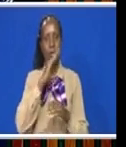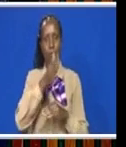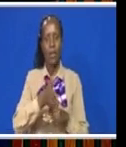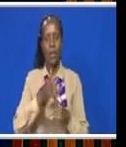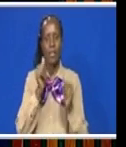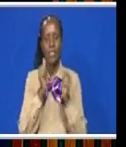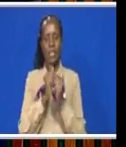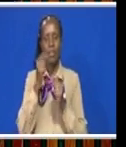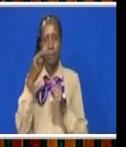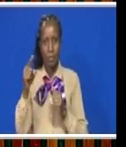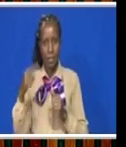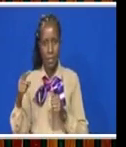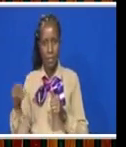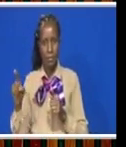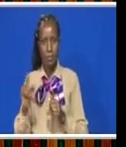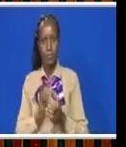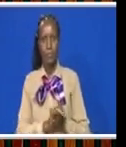marks.